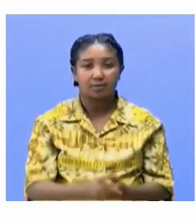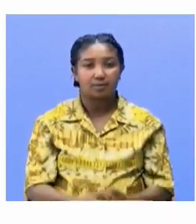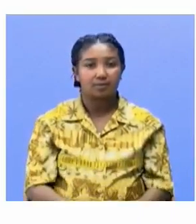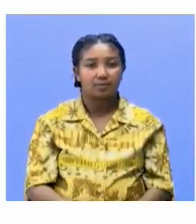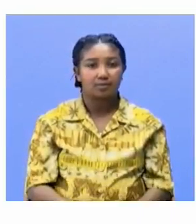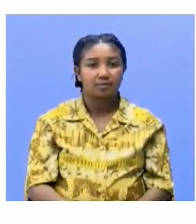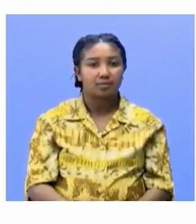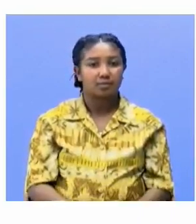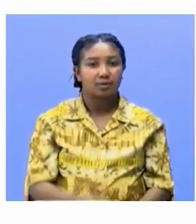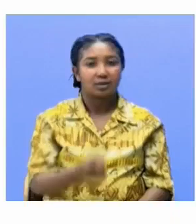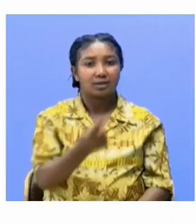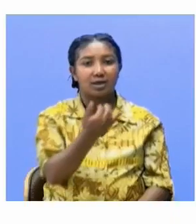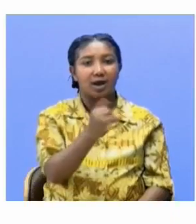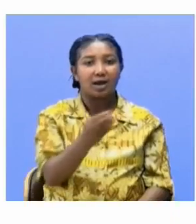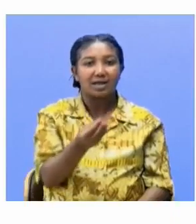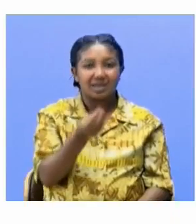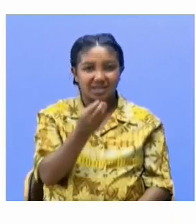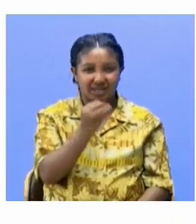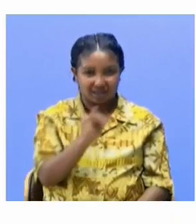eating